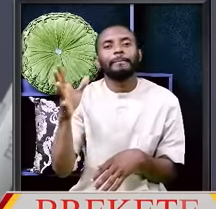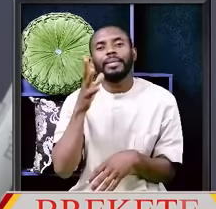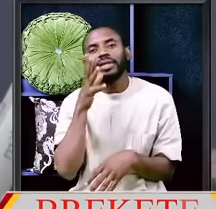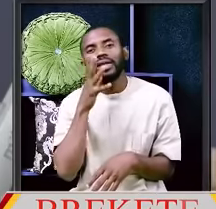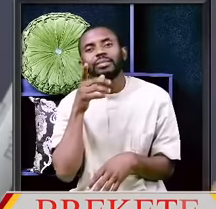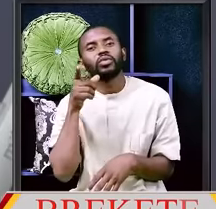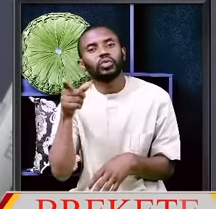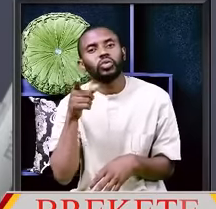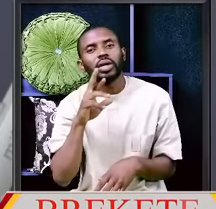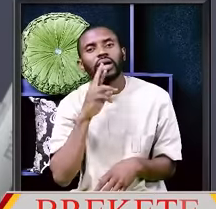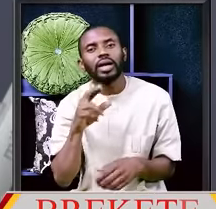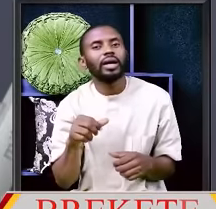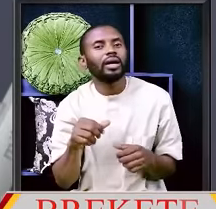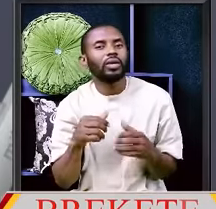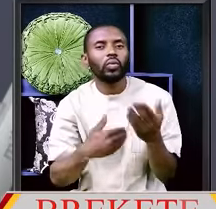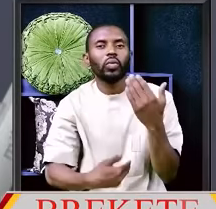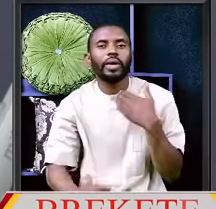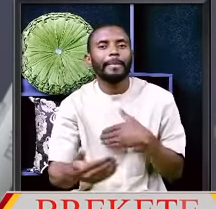there.